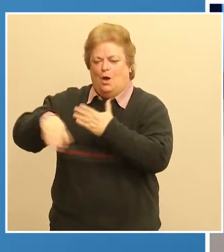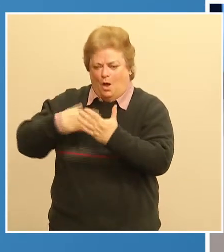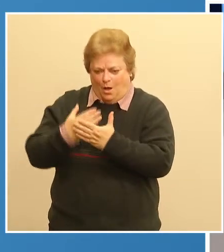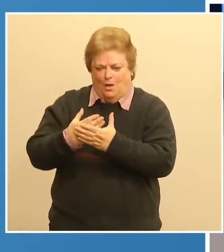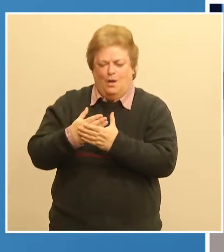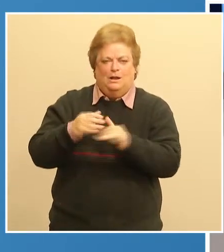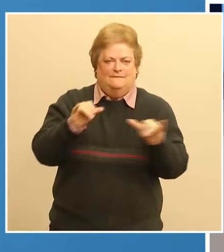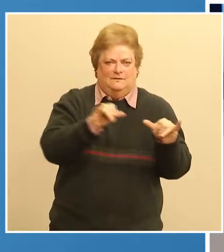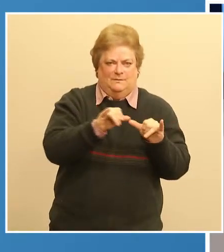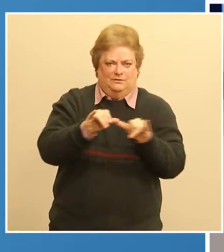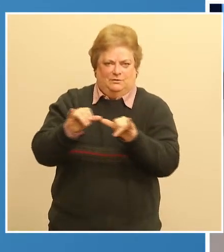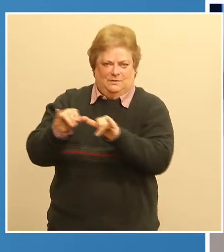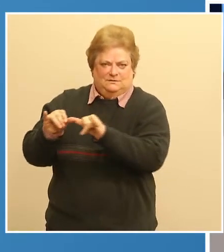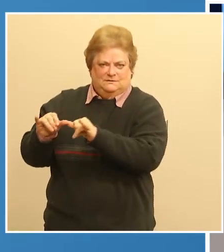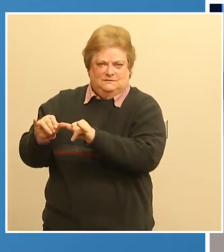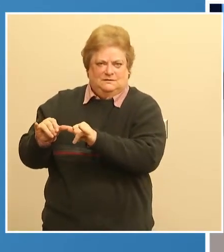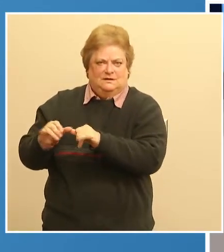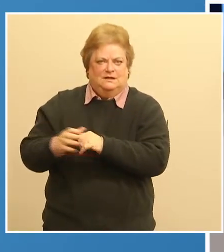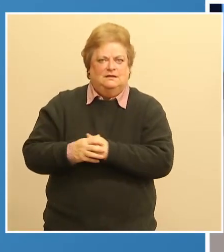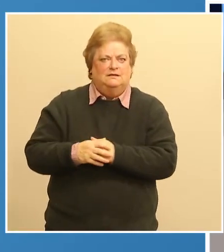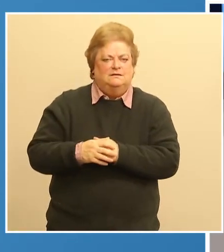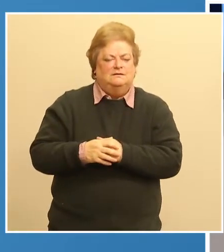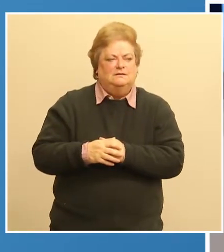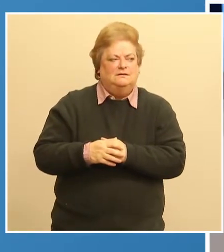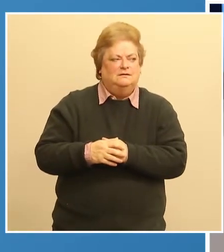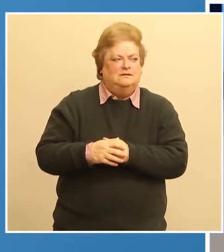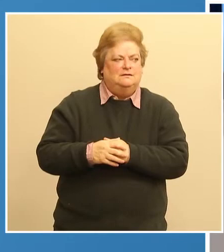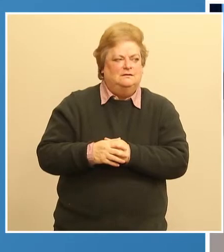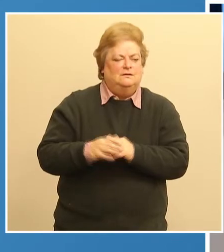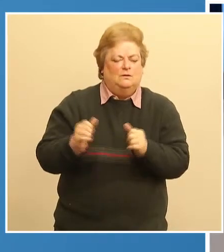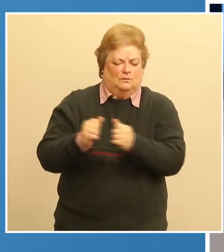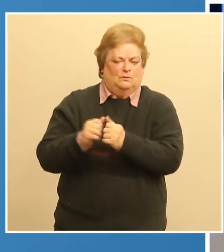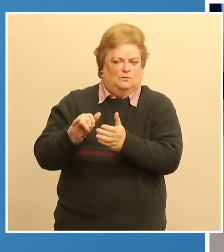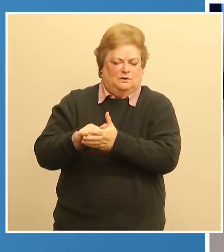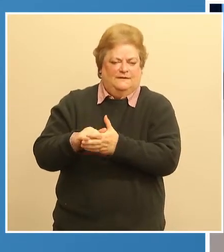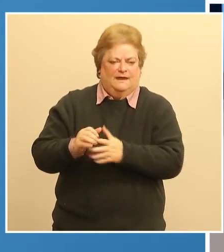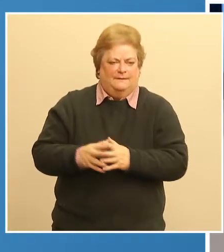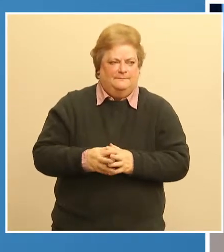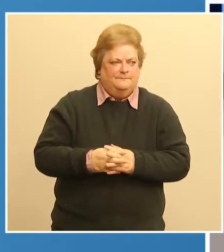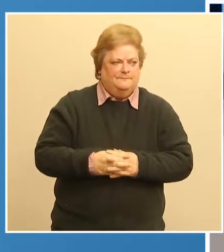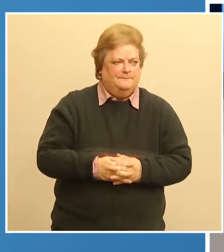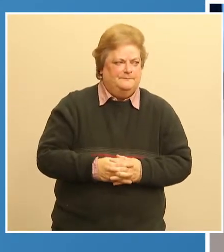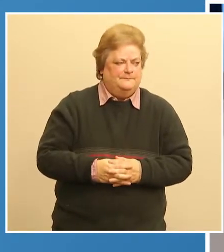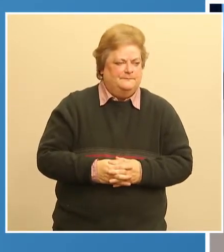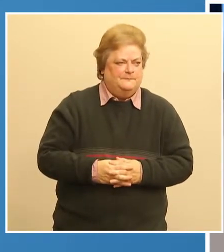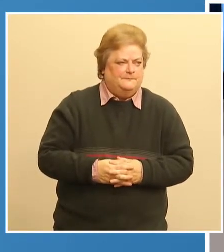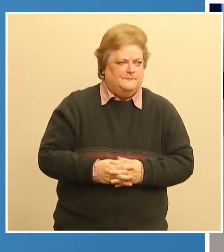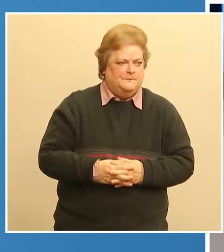we're looking at and along with that.